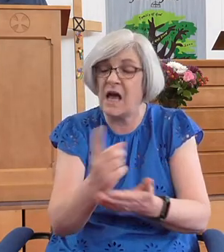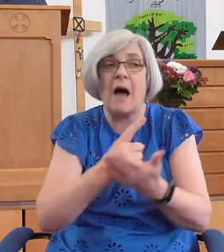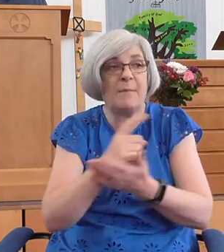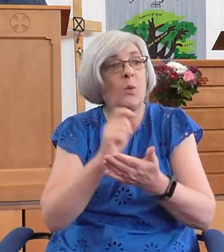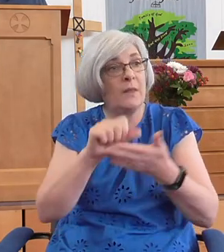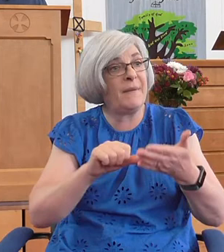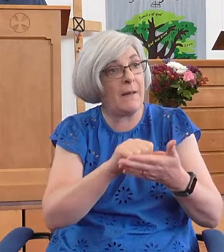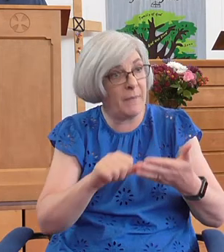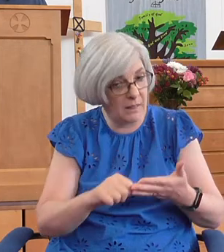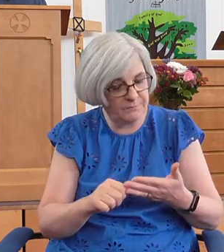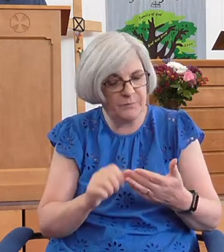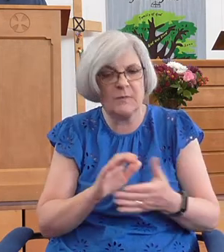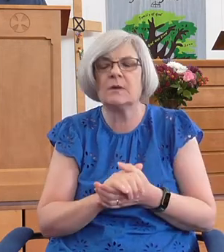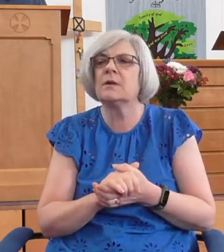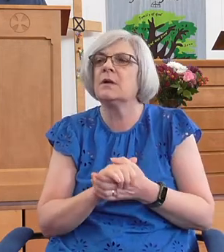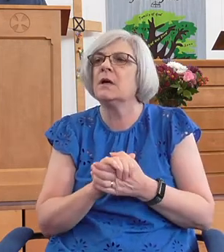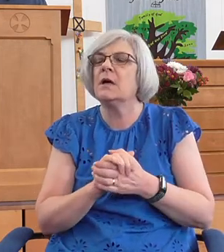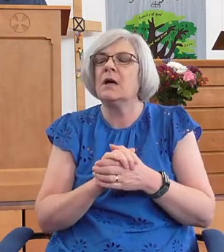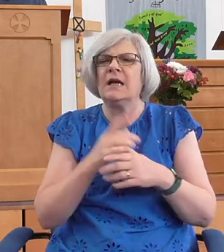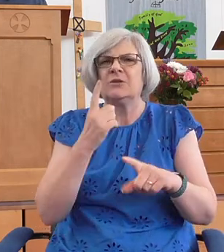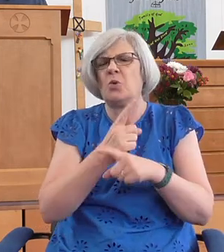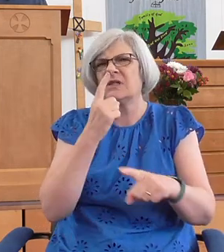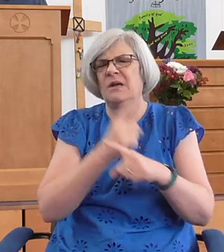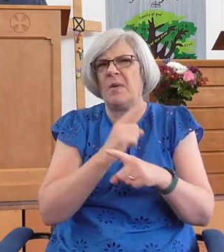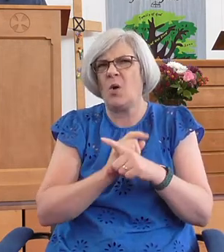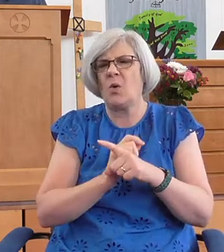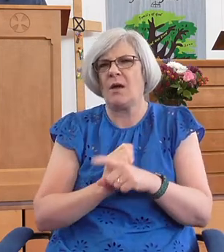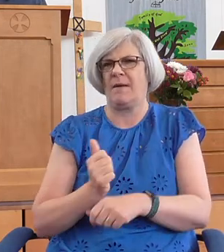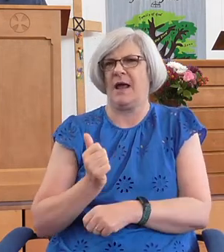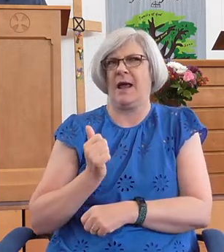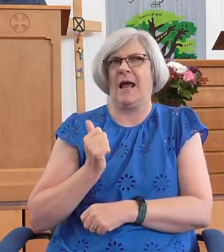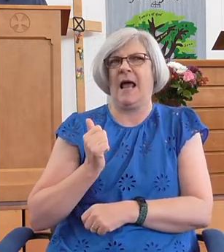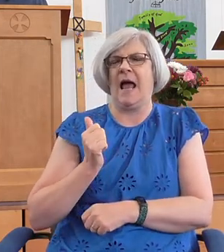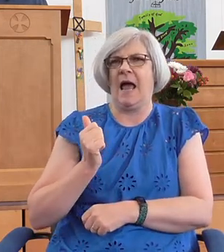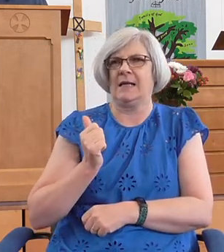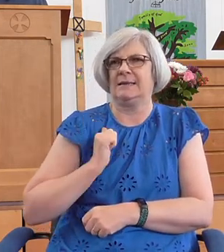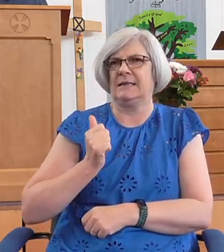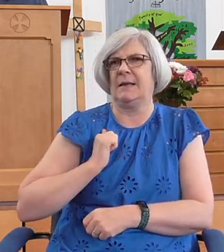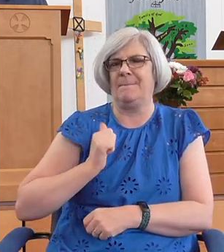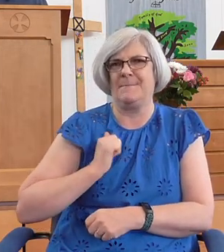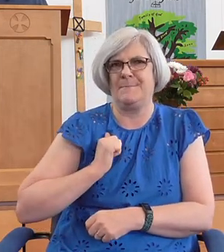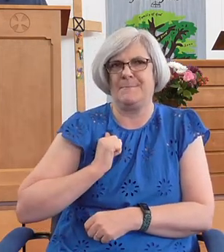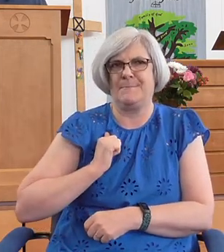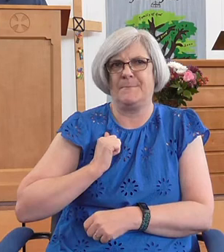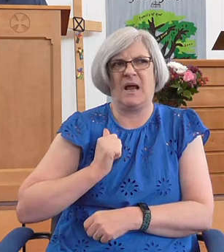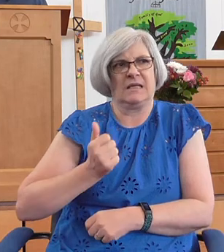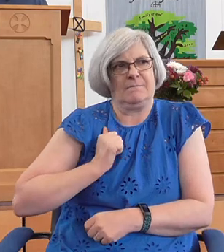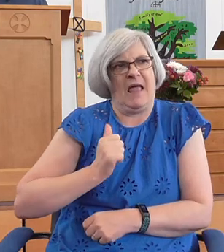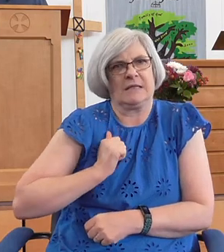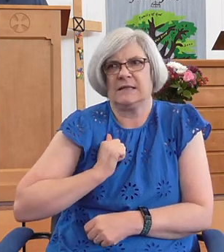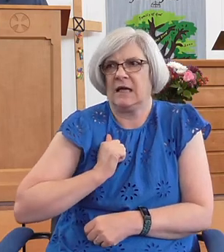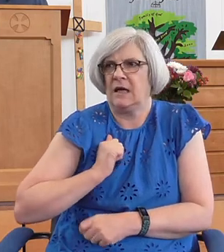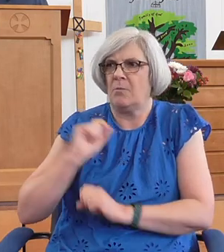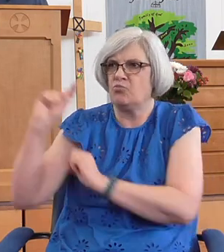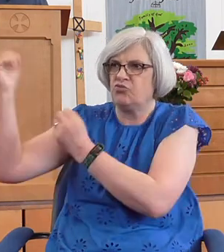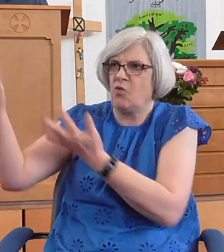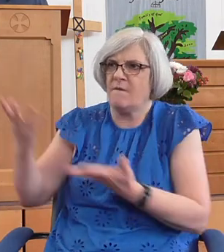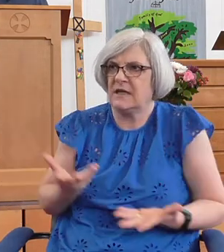anticipatory providence. I'll say that again. Just give me a moment to take it in. Anticipatory